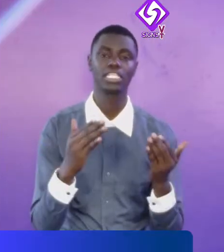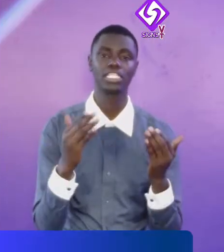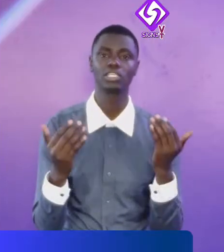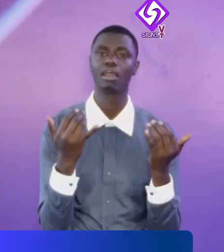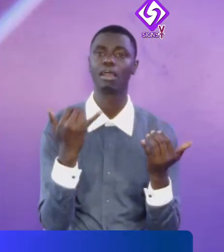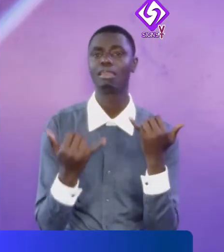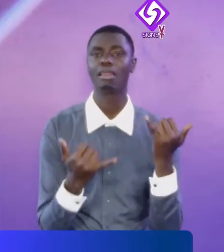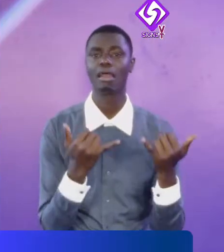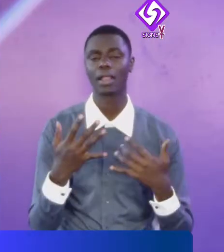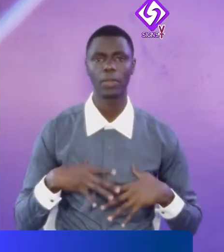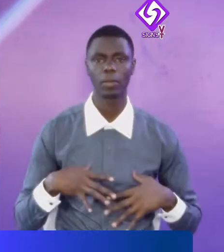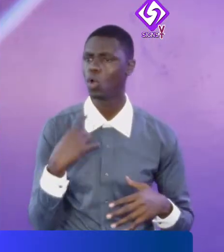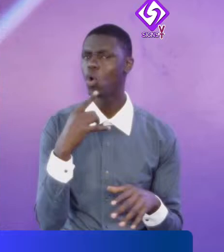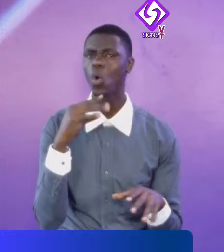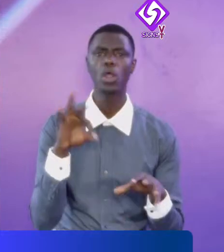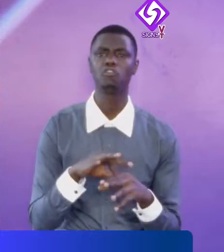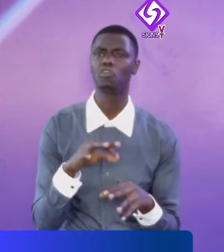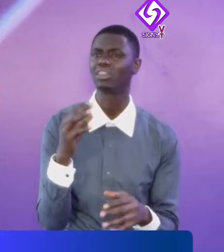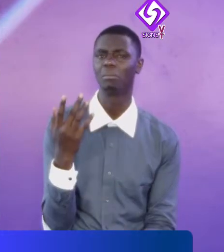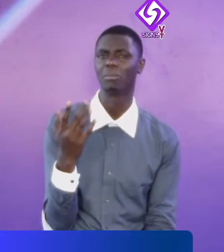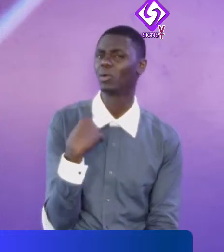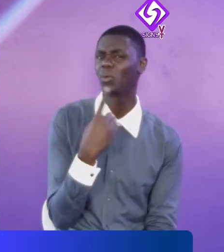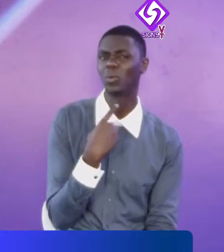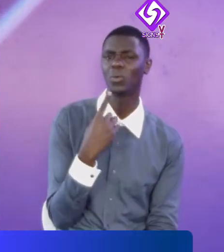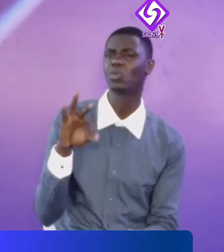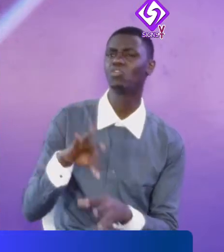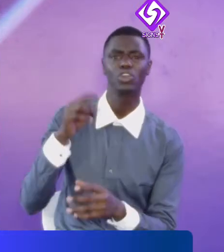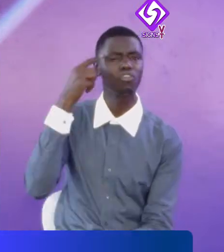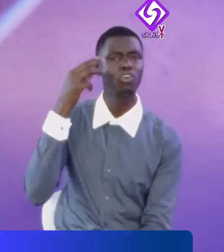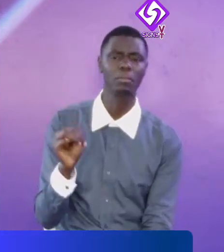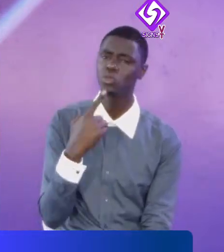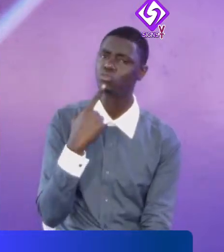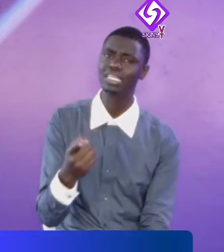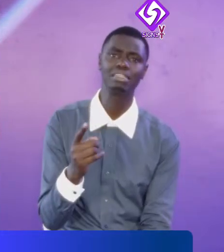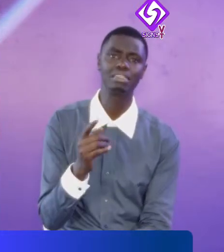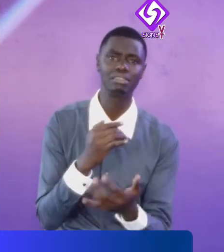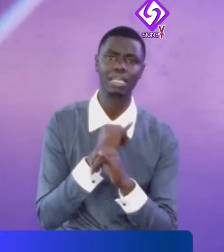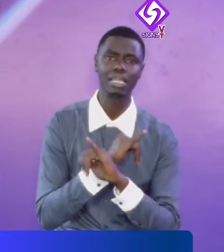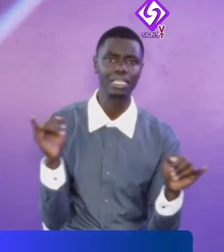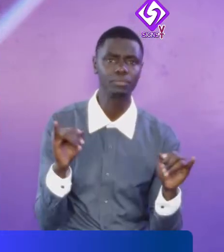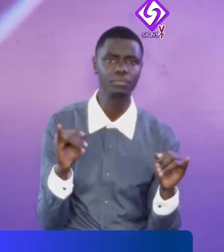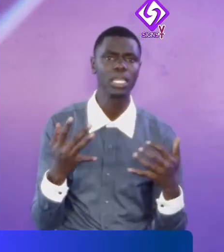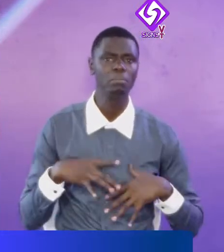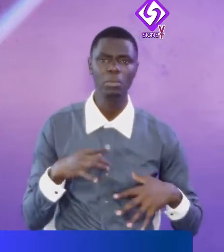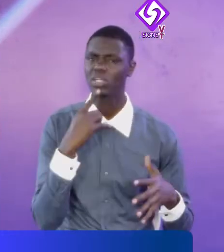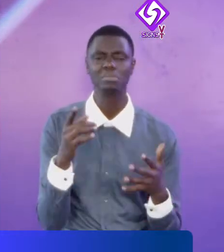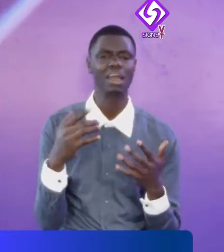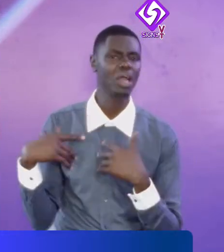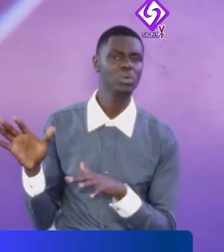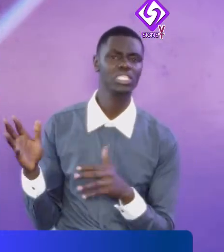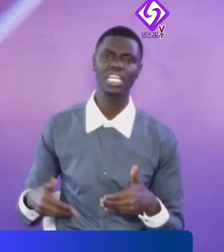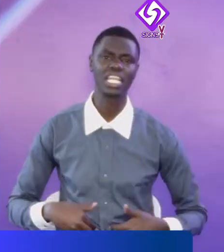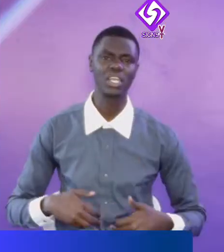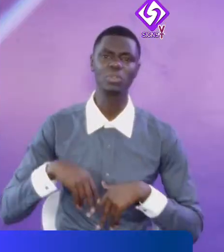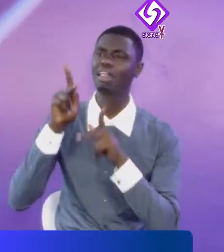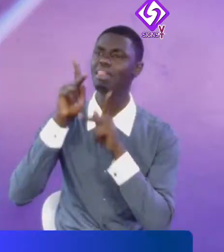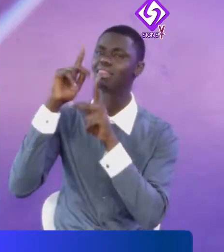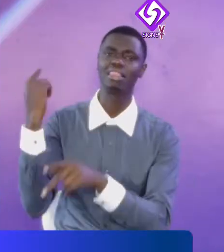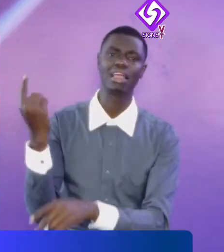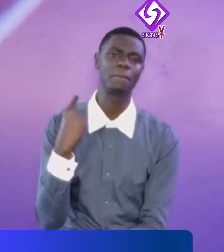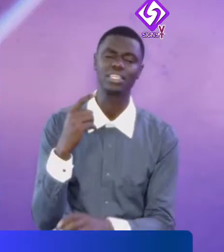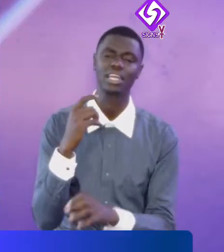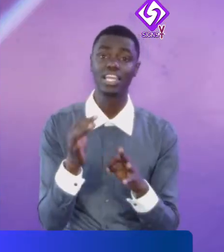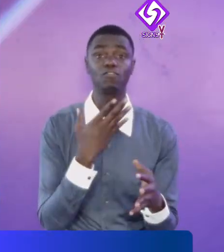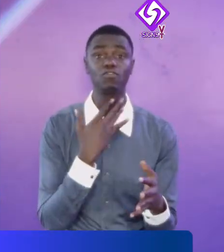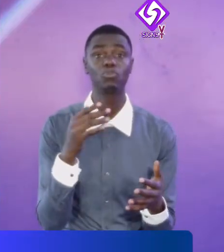is going to vote them in? Because you've said it rightly. Said it rightly that wazee wanasema achana na vijana ni kelele tu. If we want to,